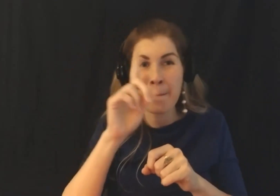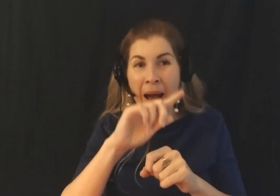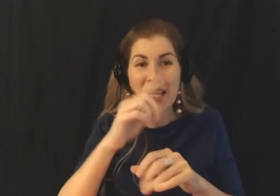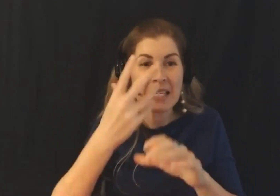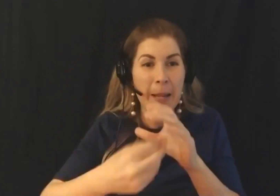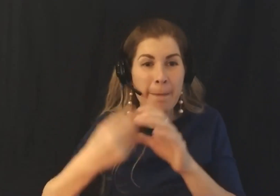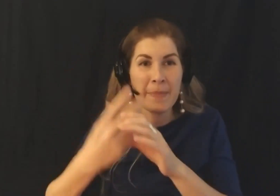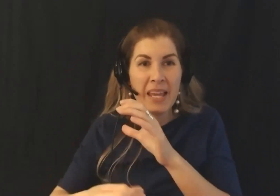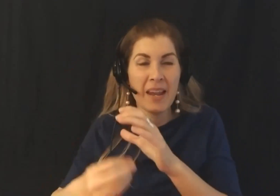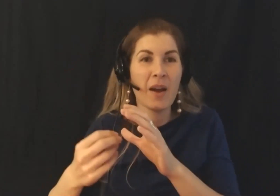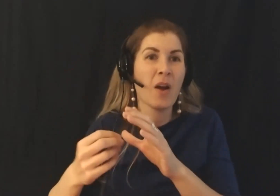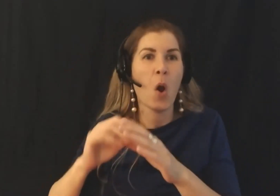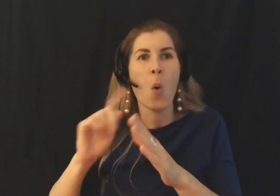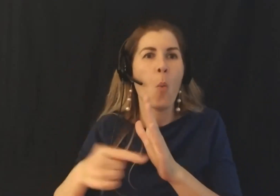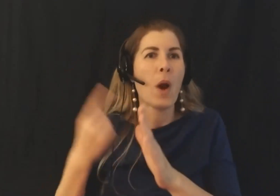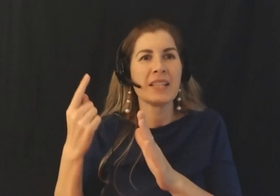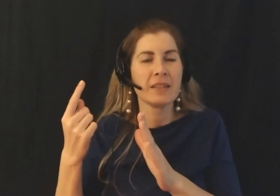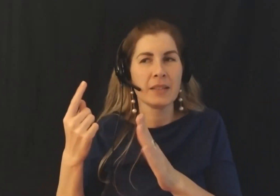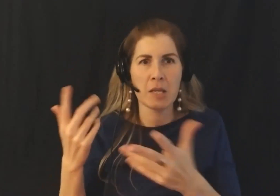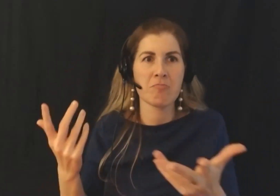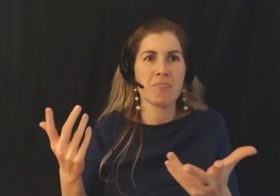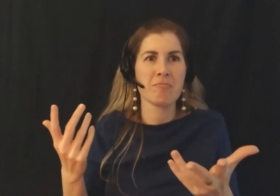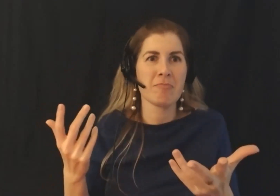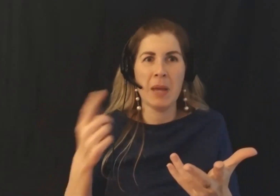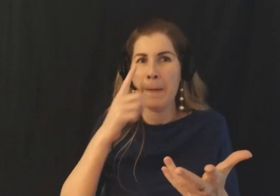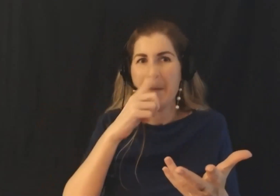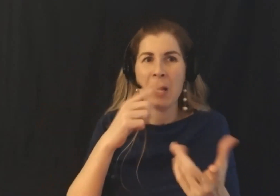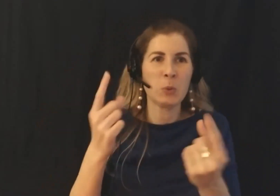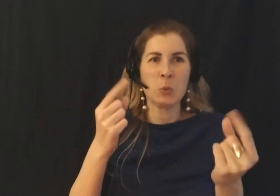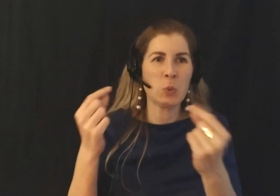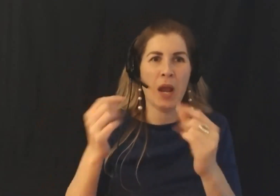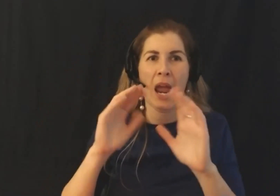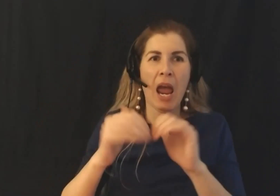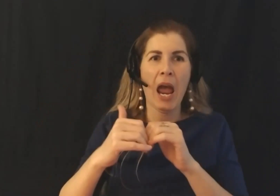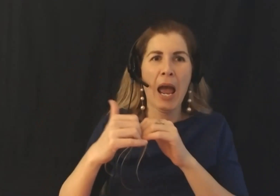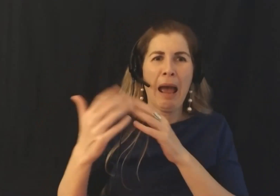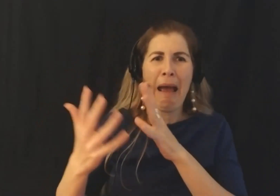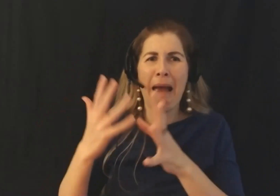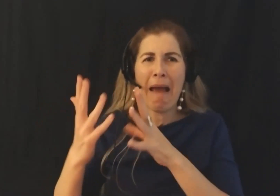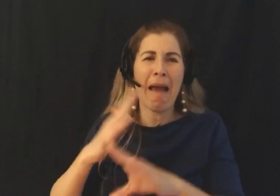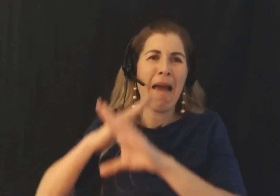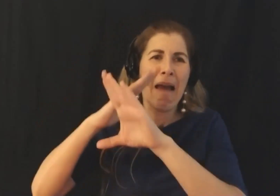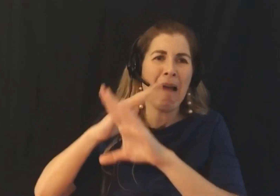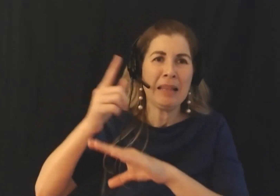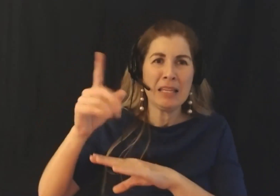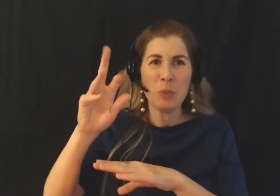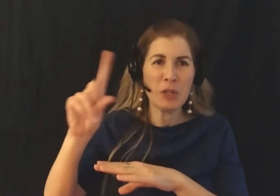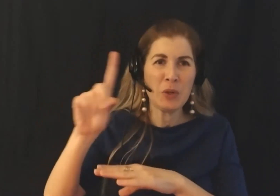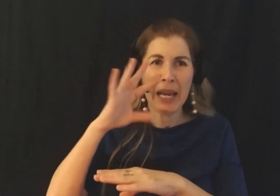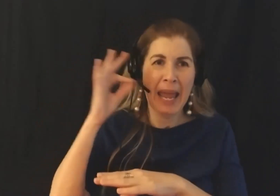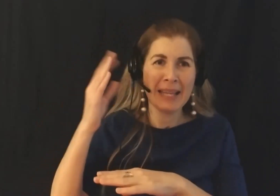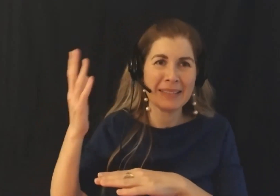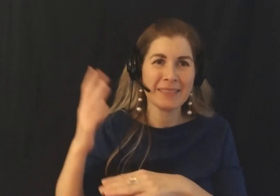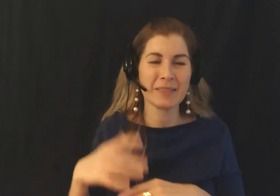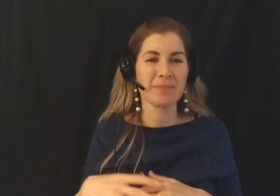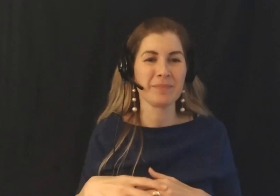at once. What could they do to combat this new wizard cat, wondered the mice.